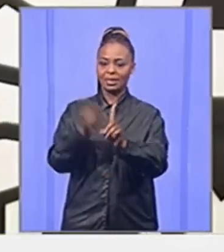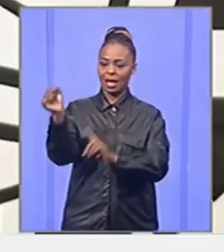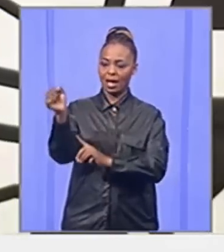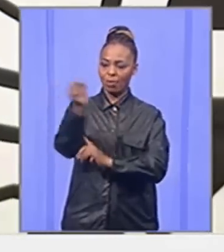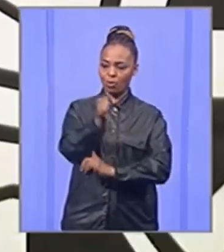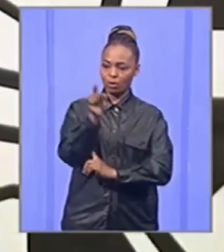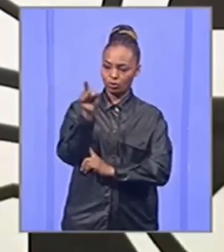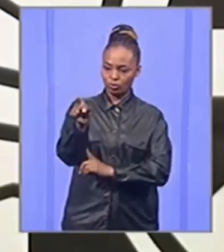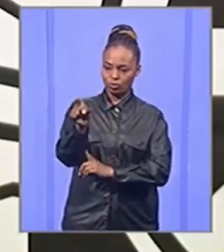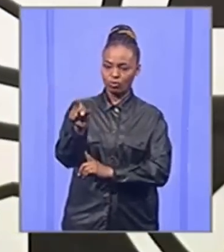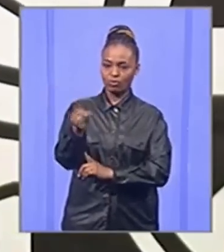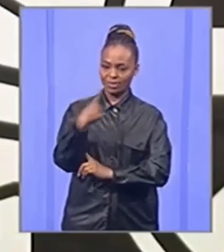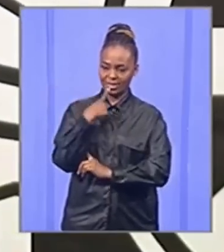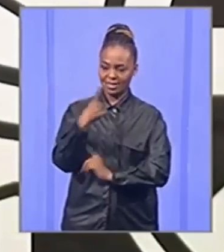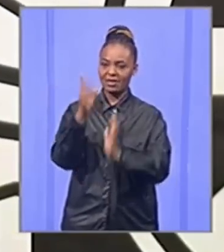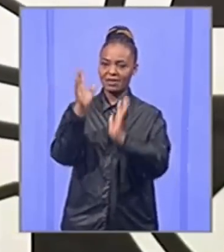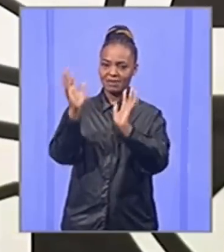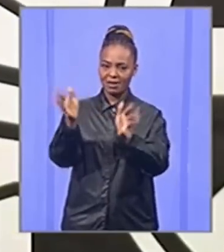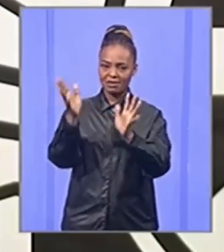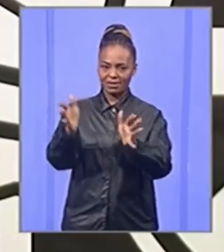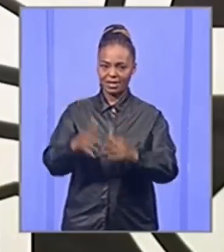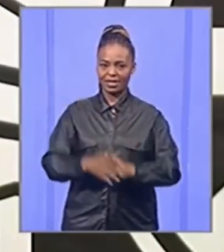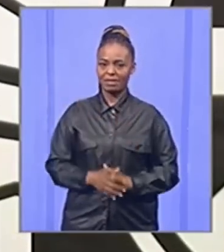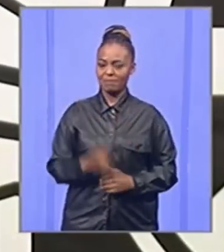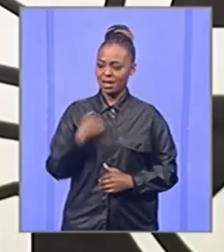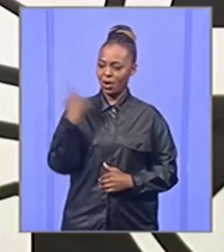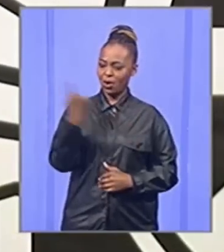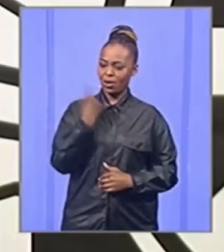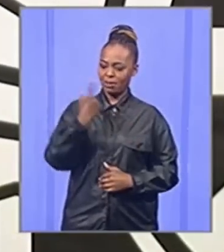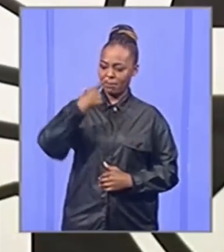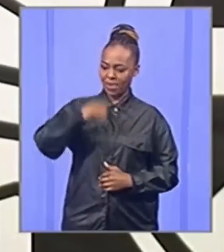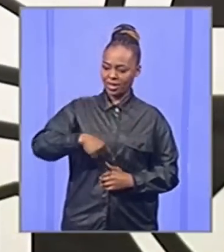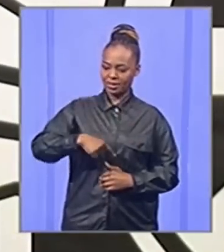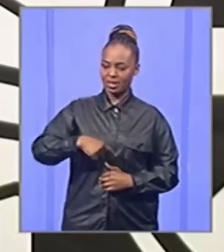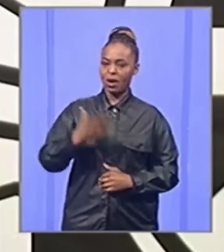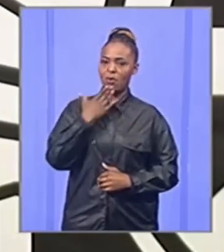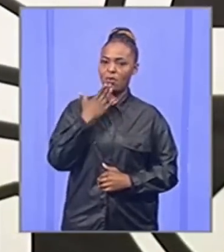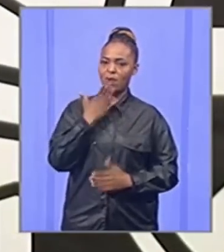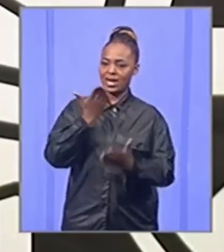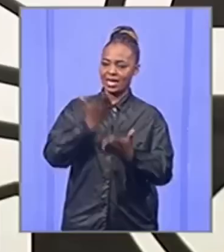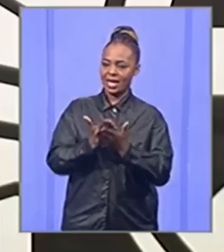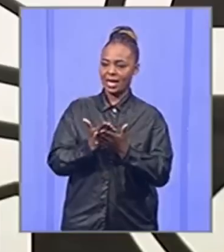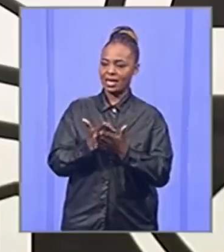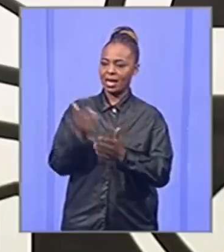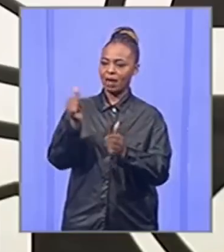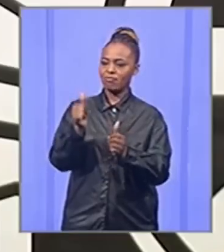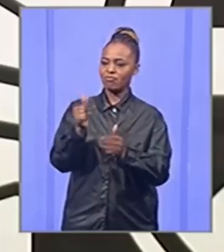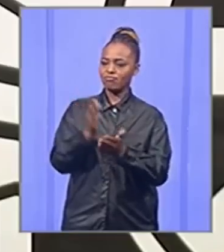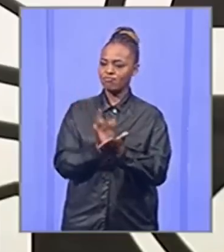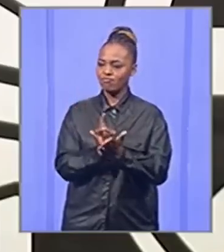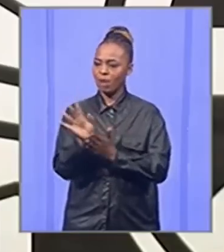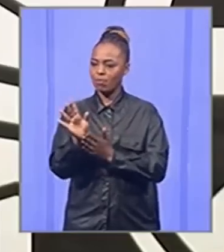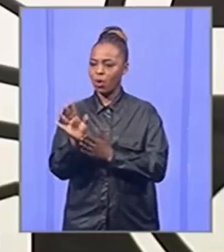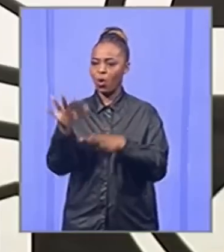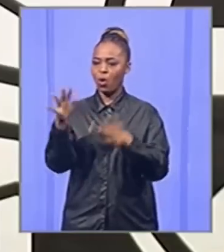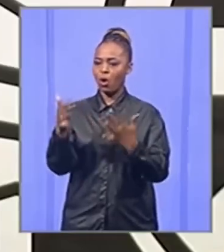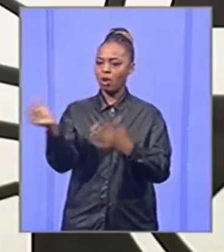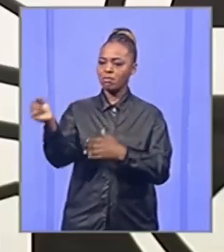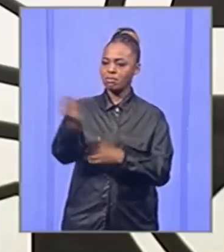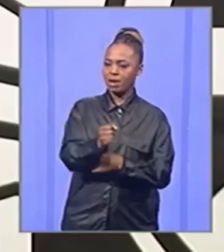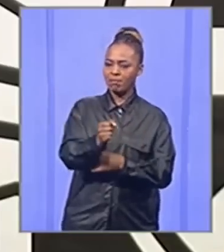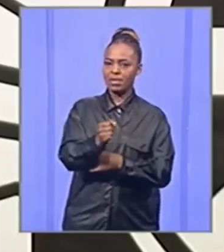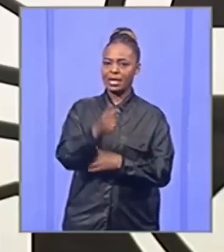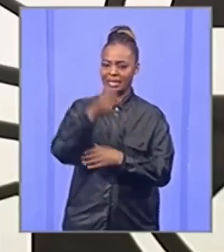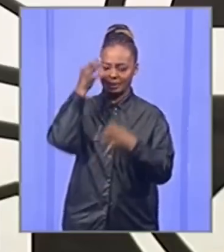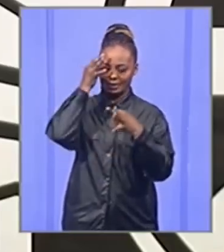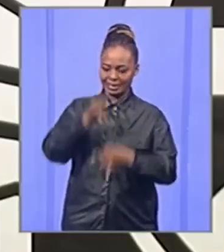you and I'm the only person who can de-appoint you and there is